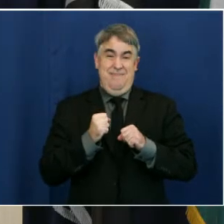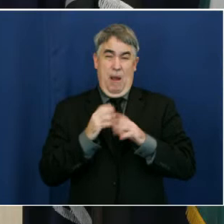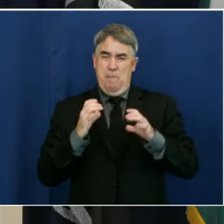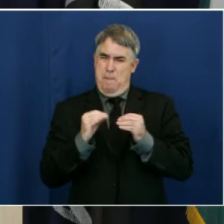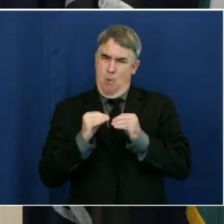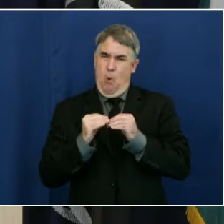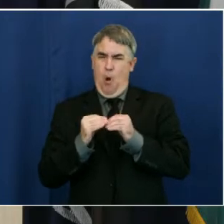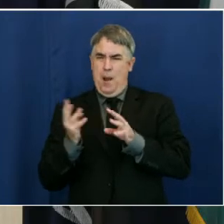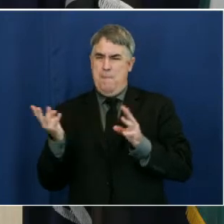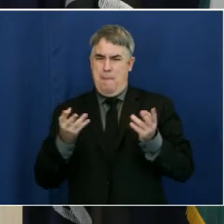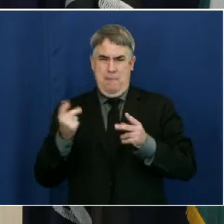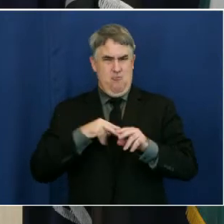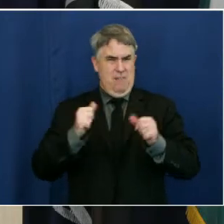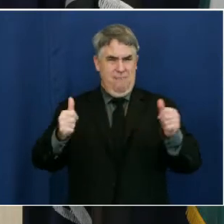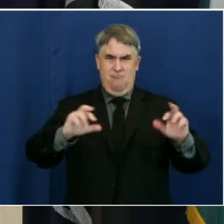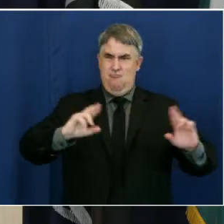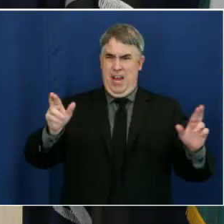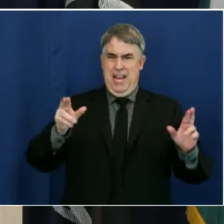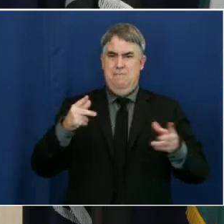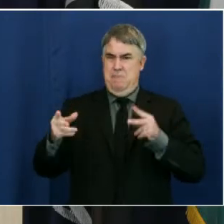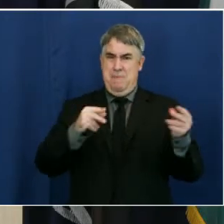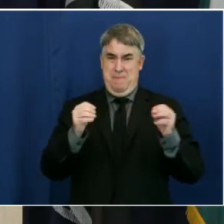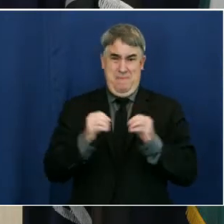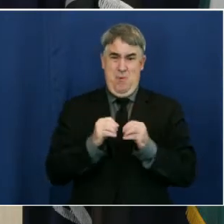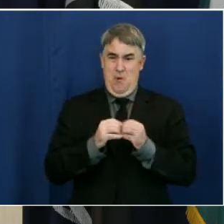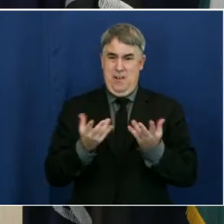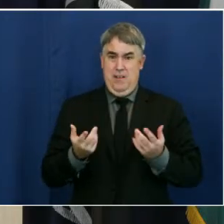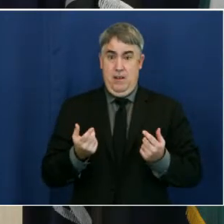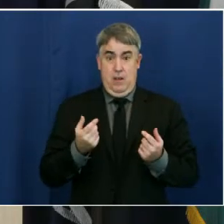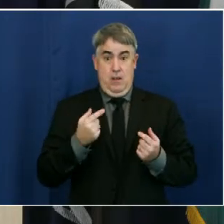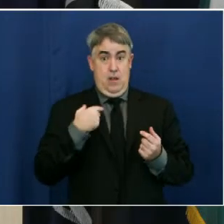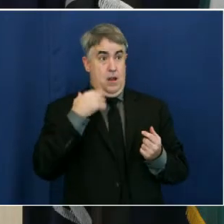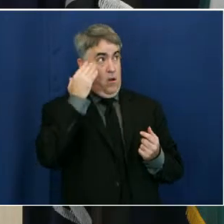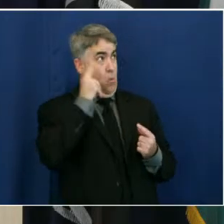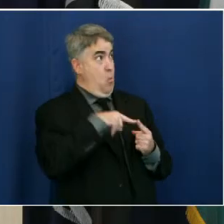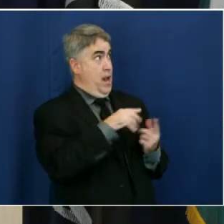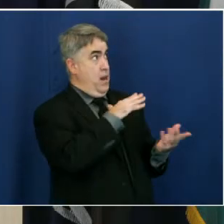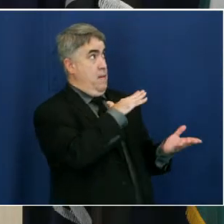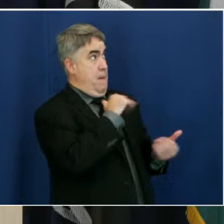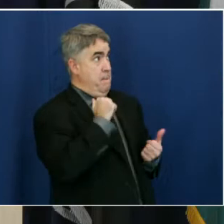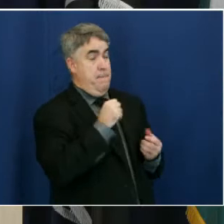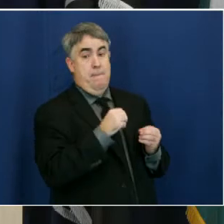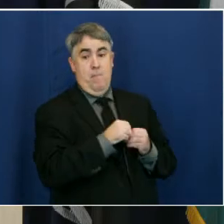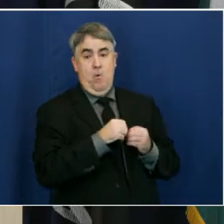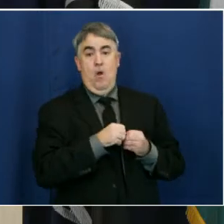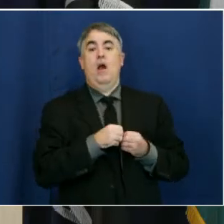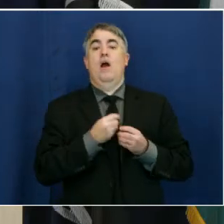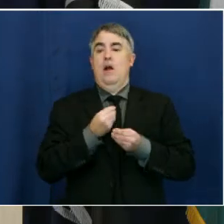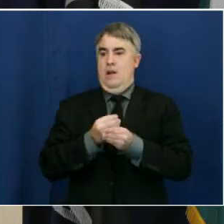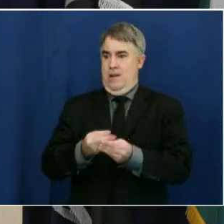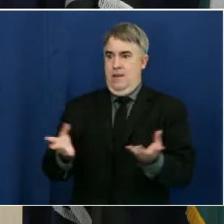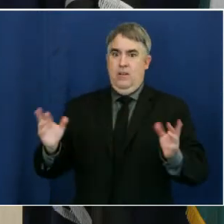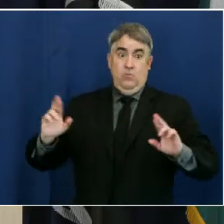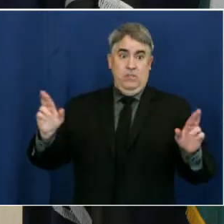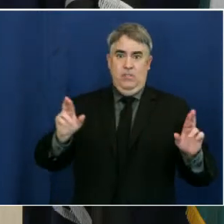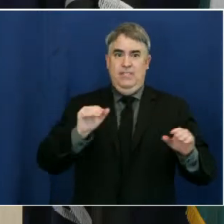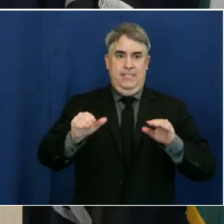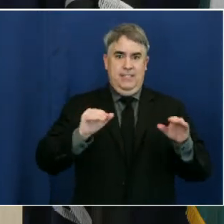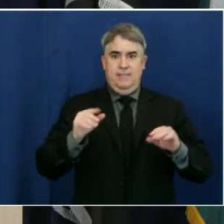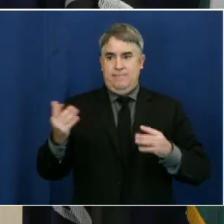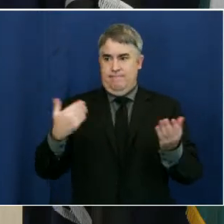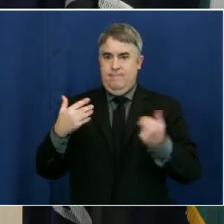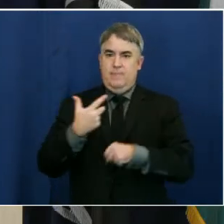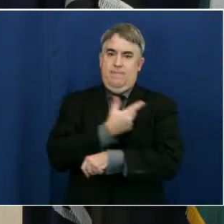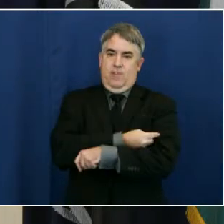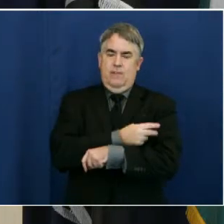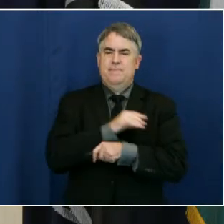tell the public, hey, we think by this date we'll get to this group, and easier to plan and execute. And so we recognize it'll take them a little bit